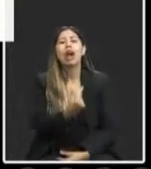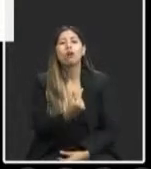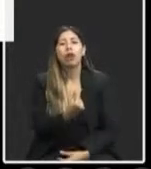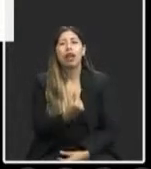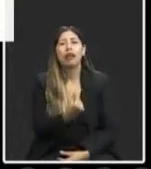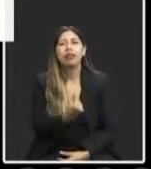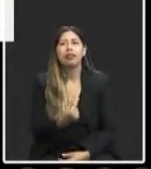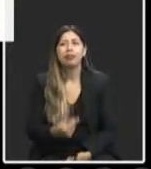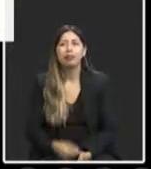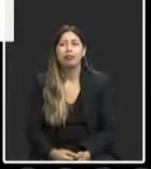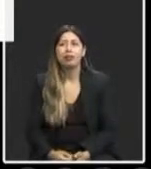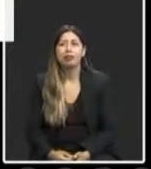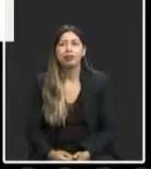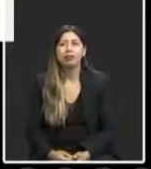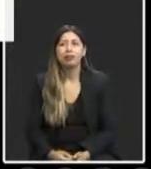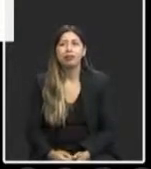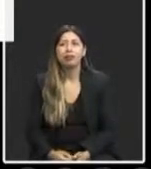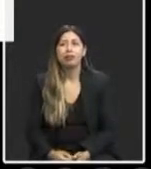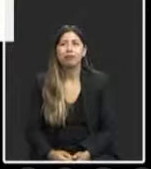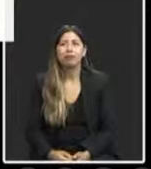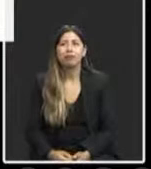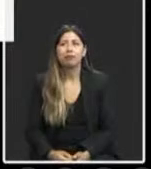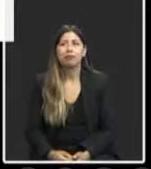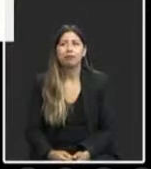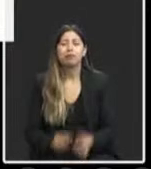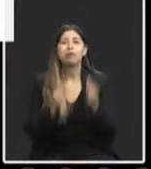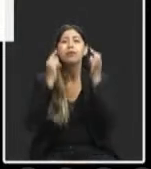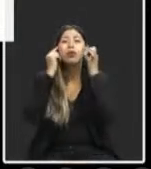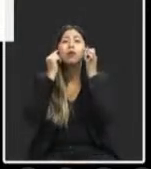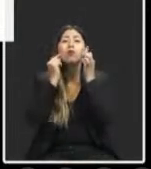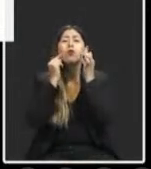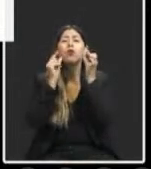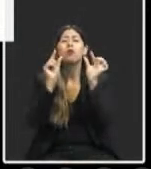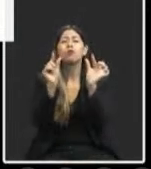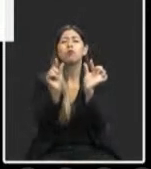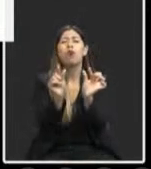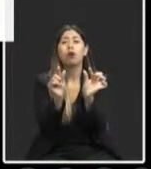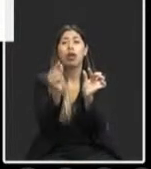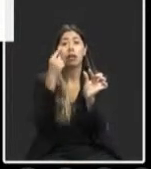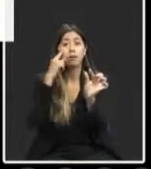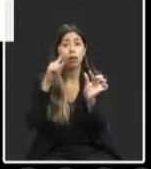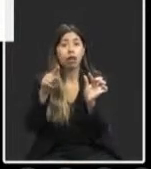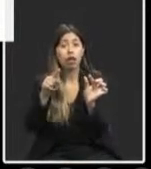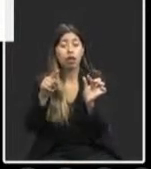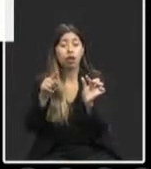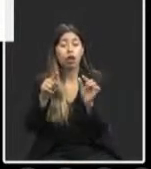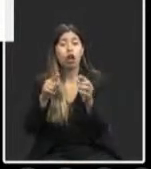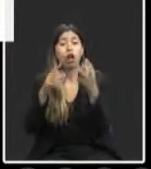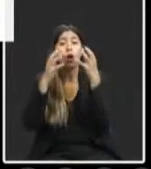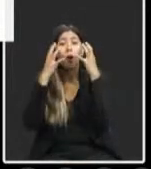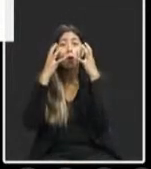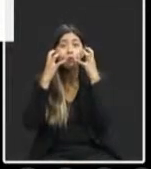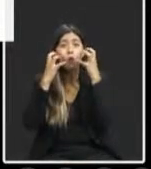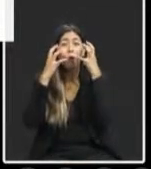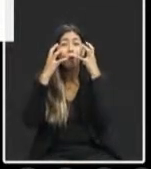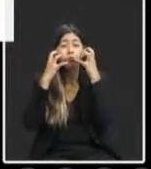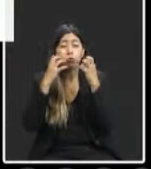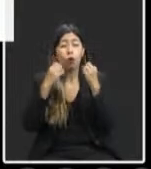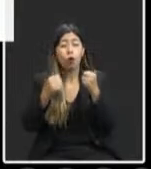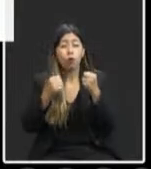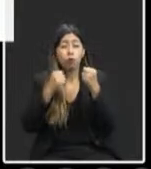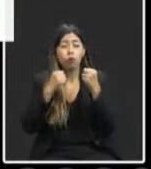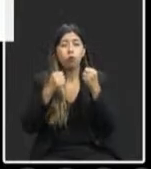narrow ramus, whereas people with strong mastication muscles have robust mandibles, wide in a